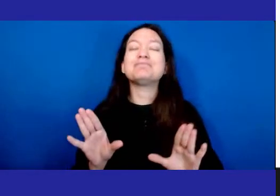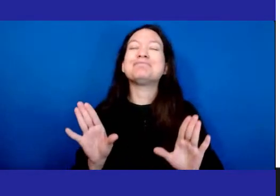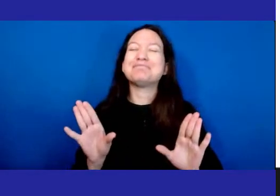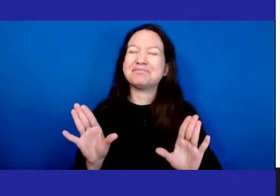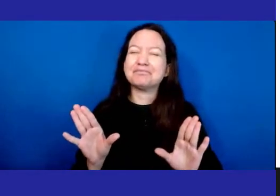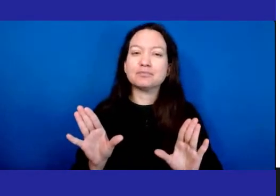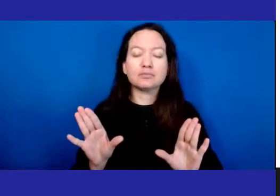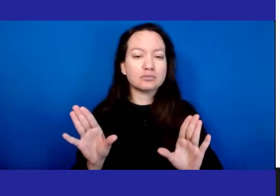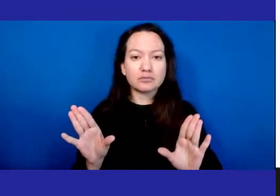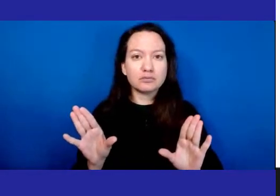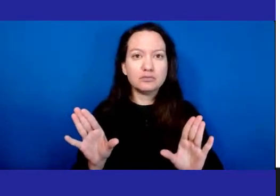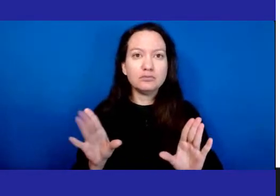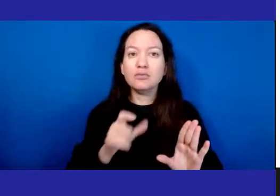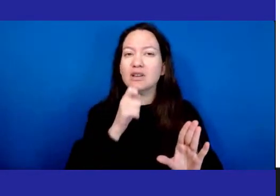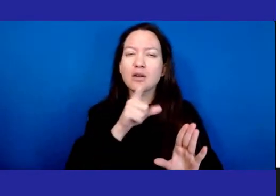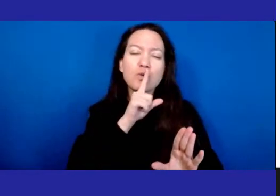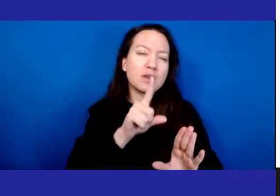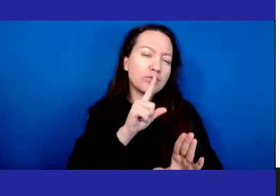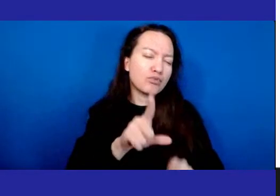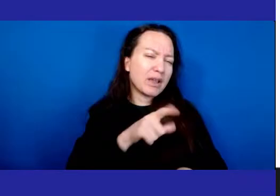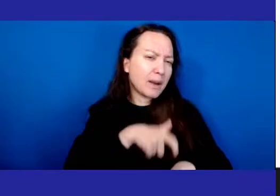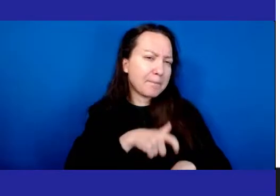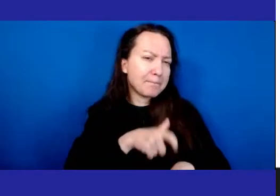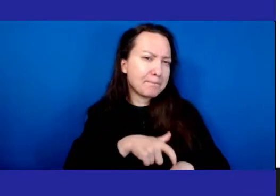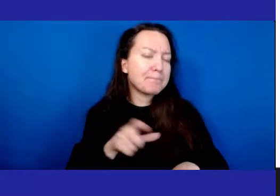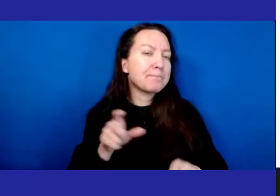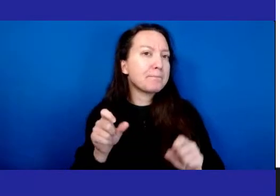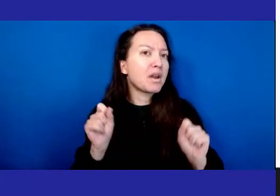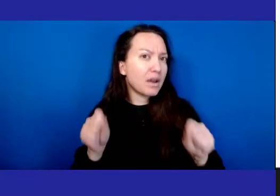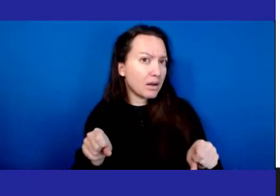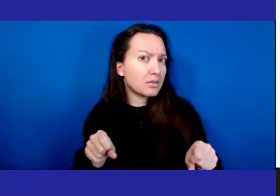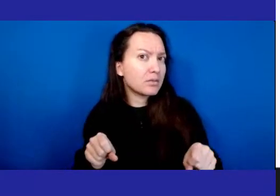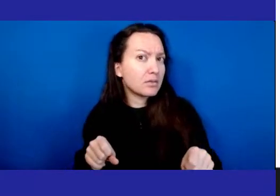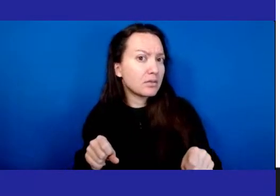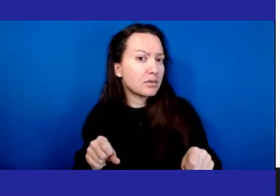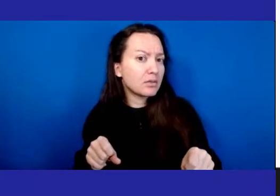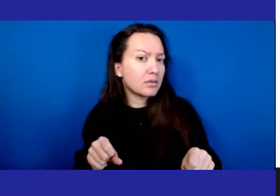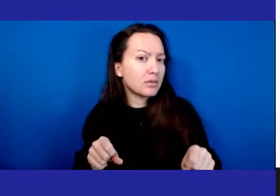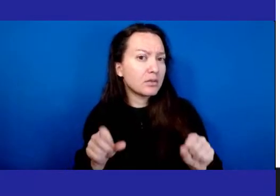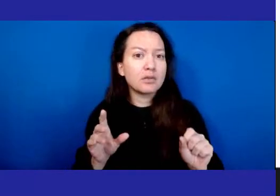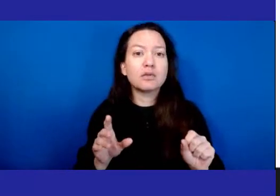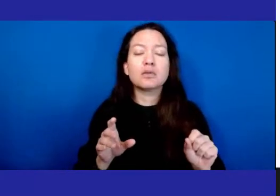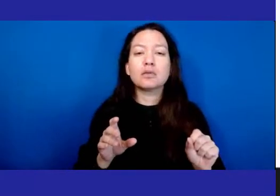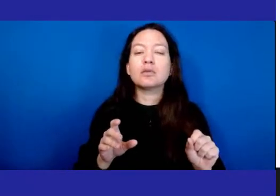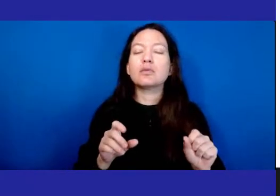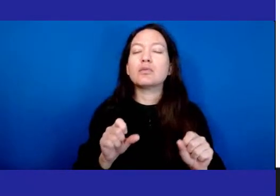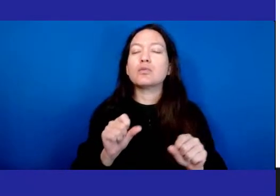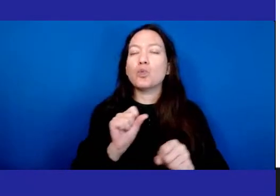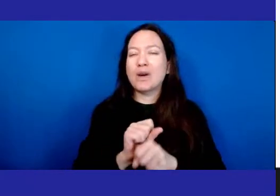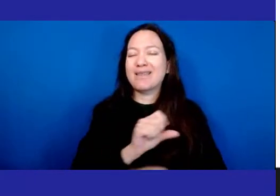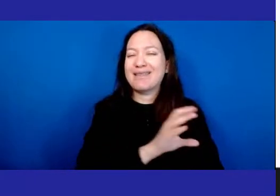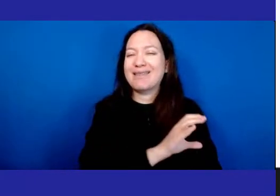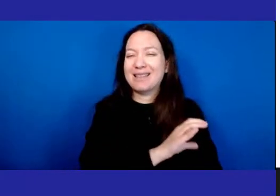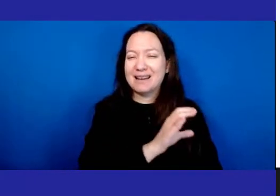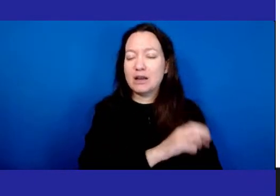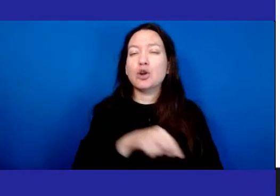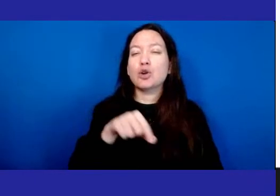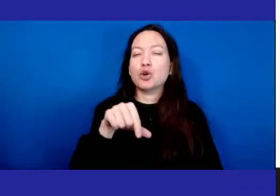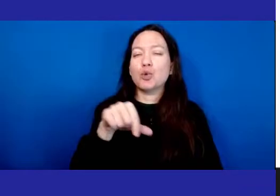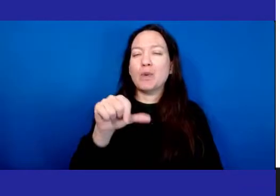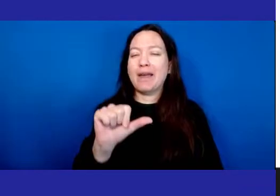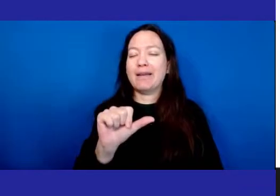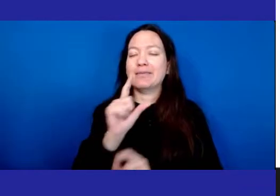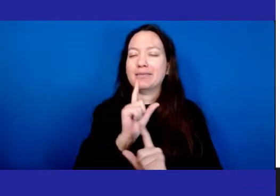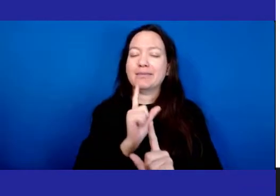It's me, not if just real time, in other words. It's tell me if this works clinically. For analyzed for QA purposes, for example. Yeah. I